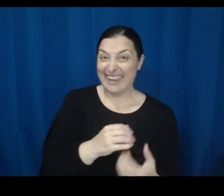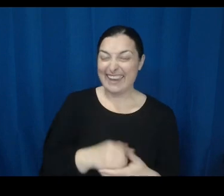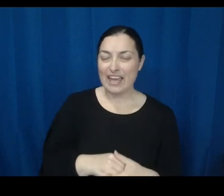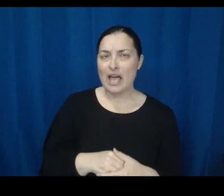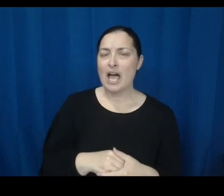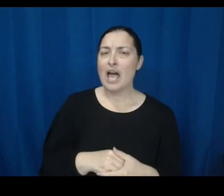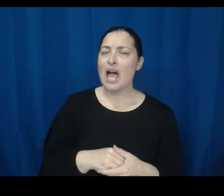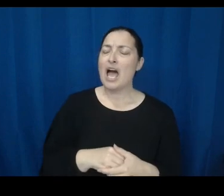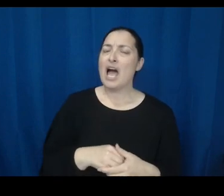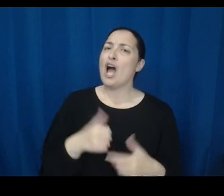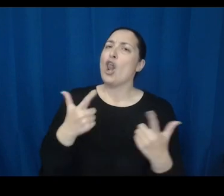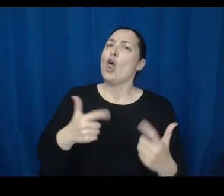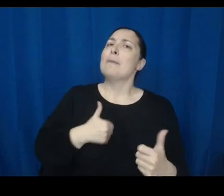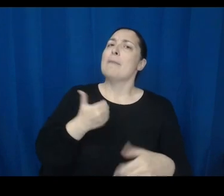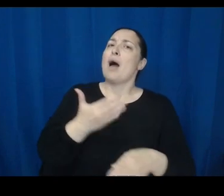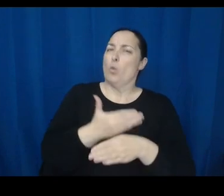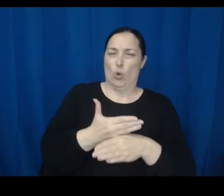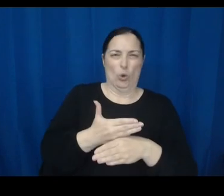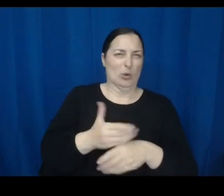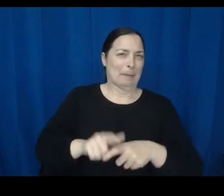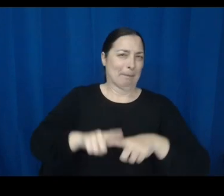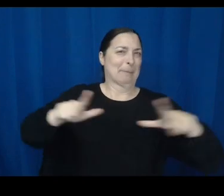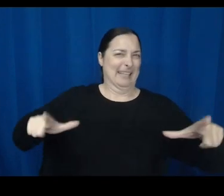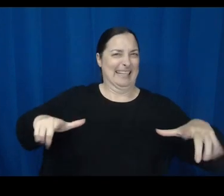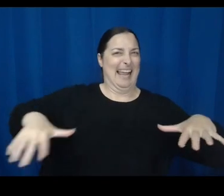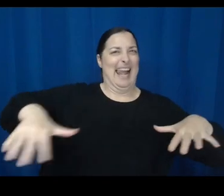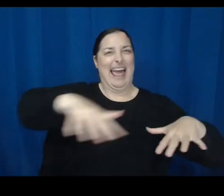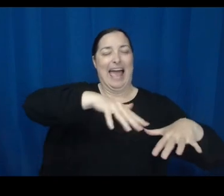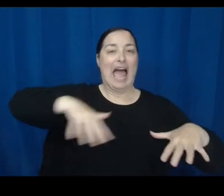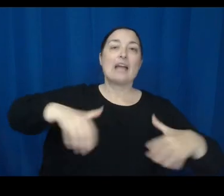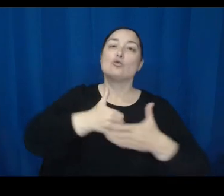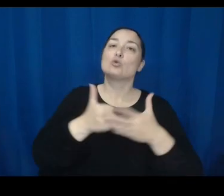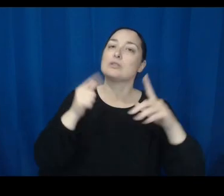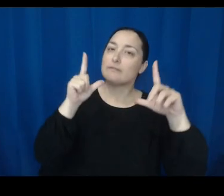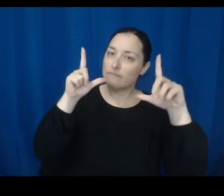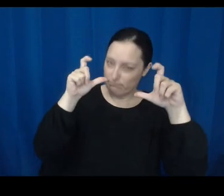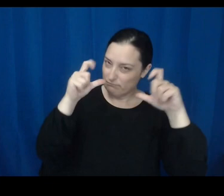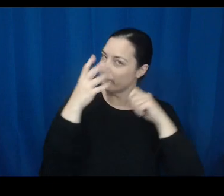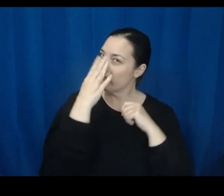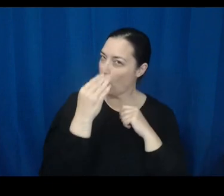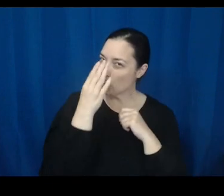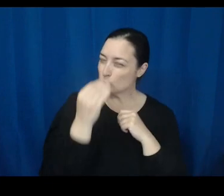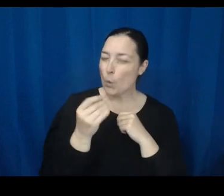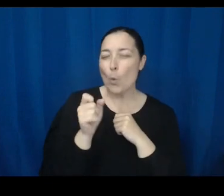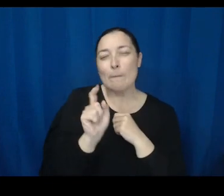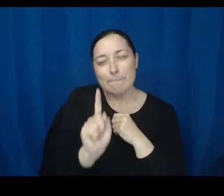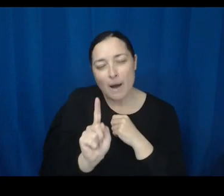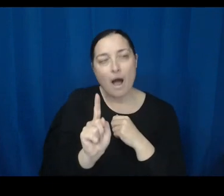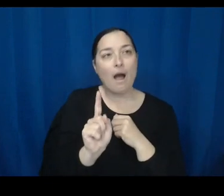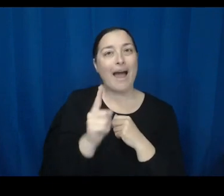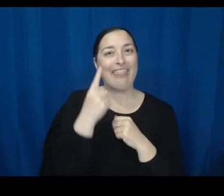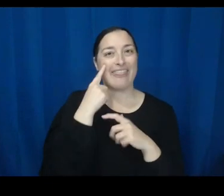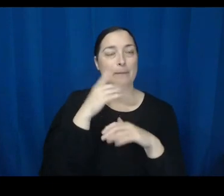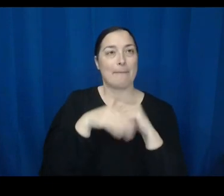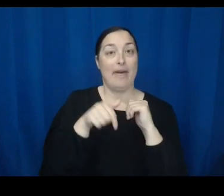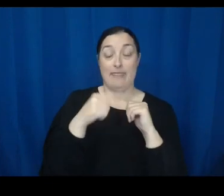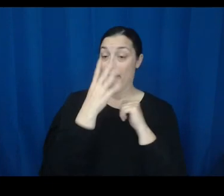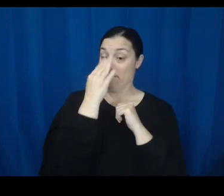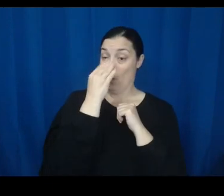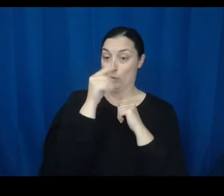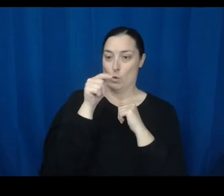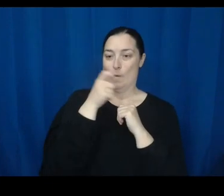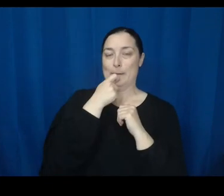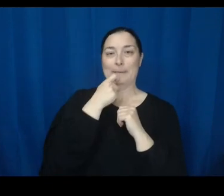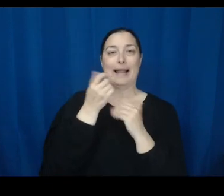but recognizing the limitations of that photograph and kind of going back to the experience that I've had